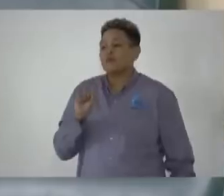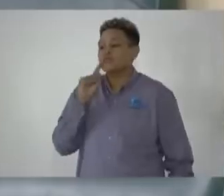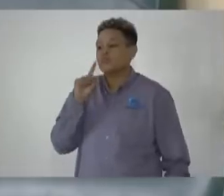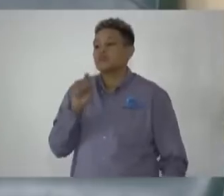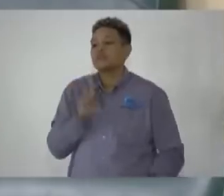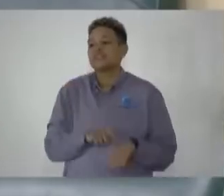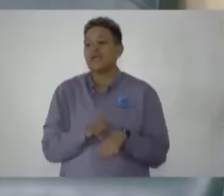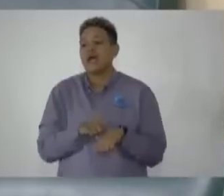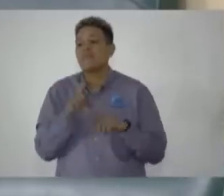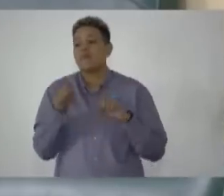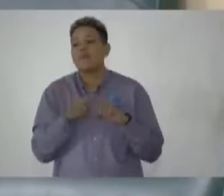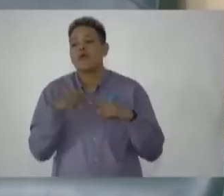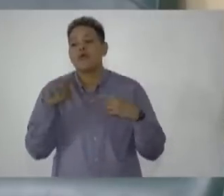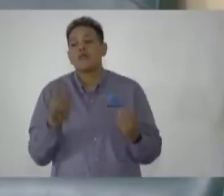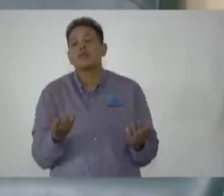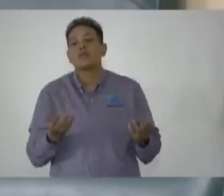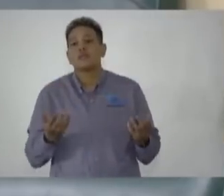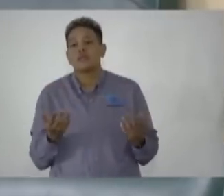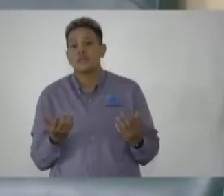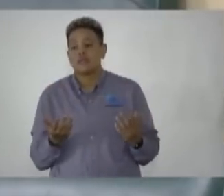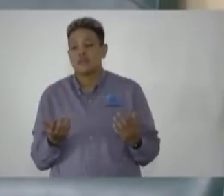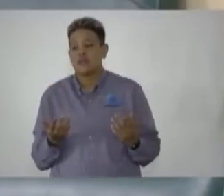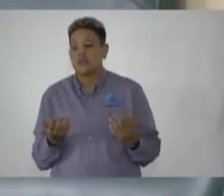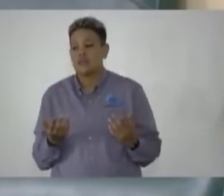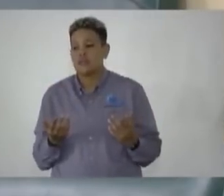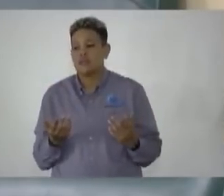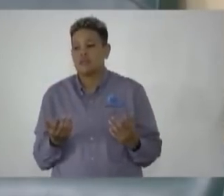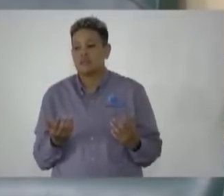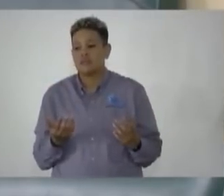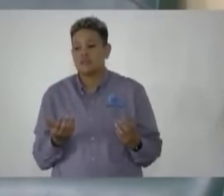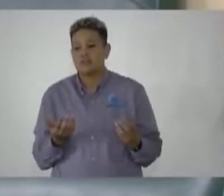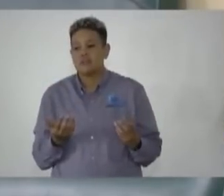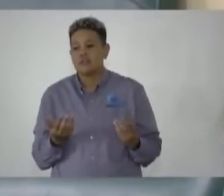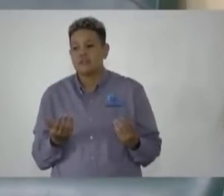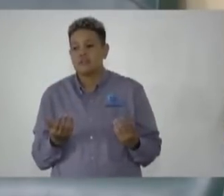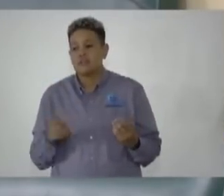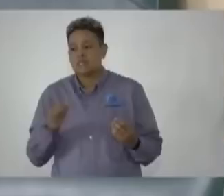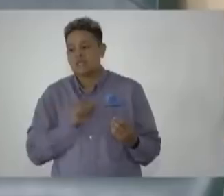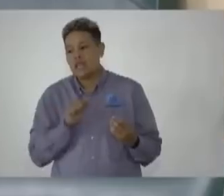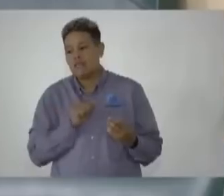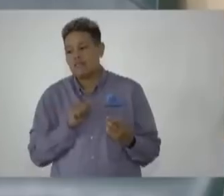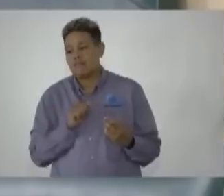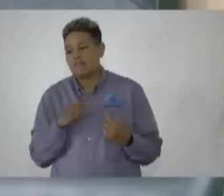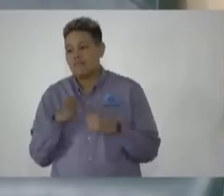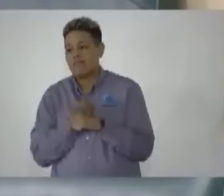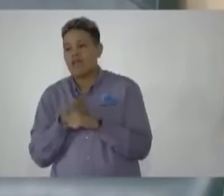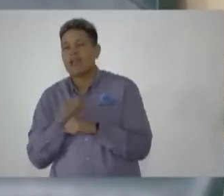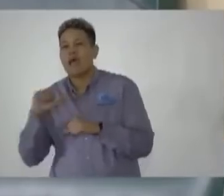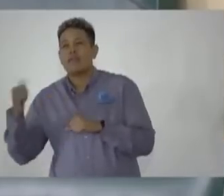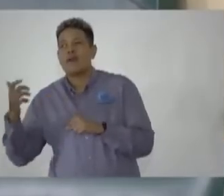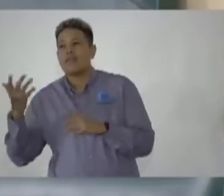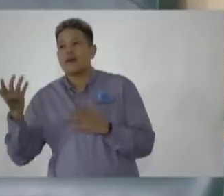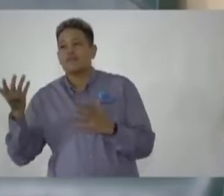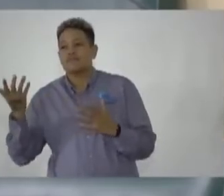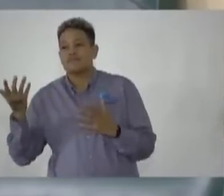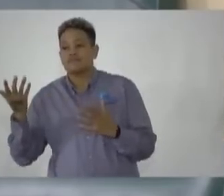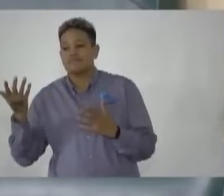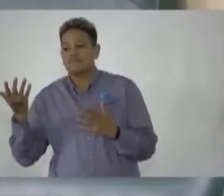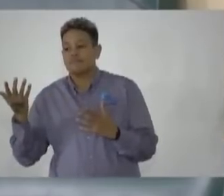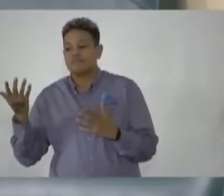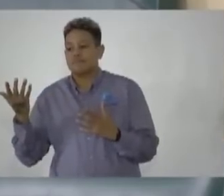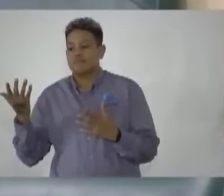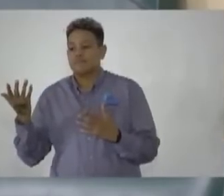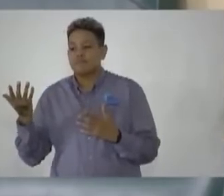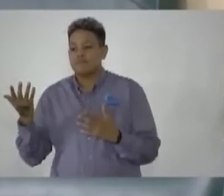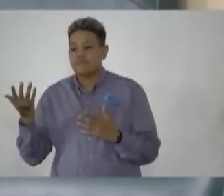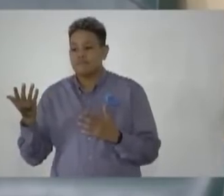those times when I was fighting another battle. And I made sure I wore my